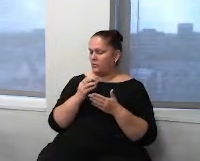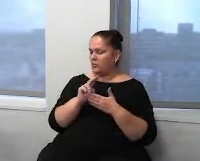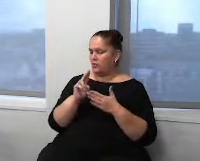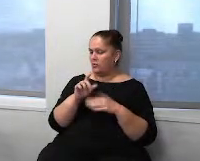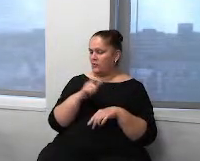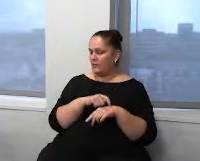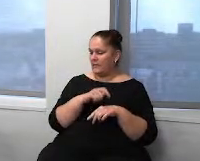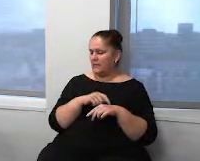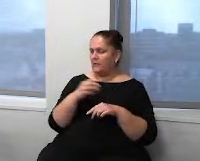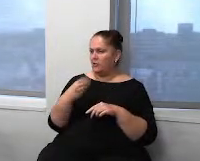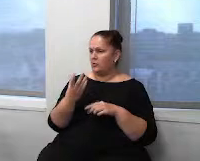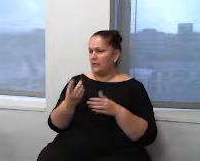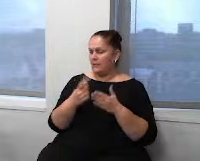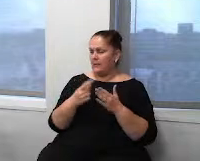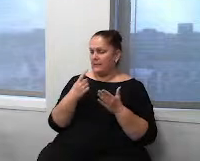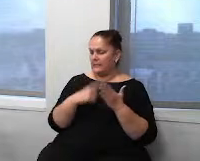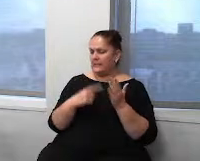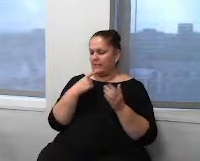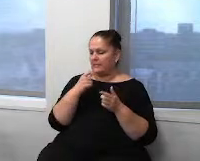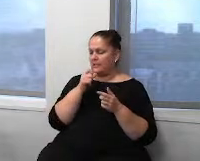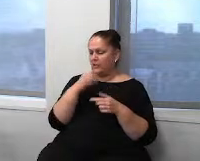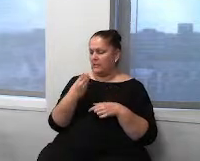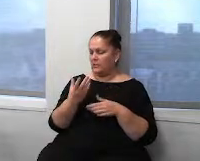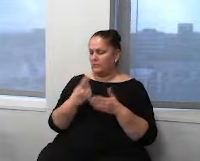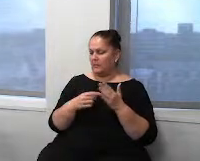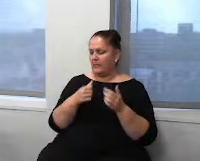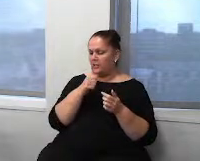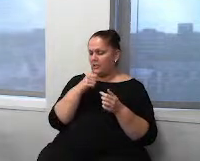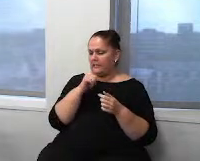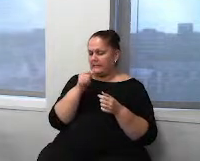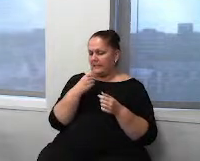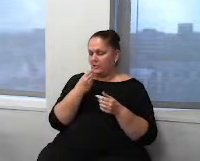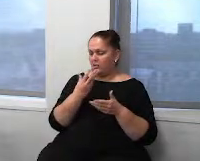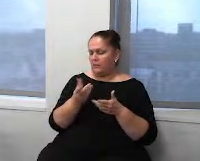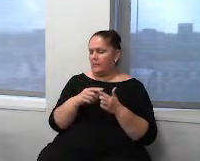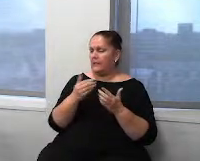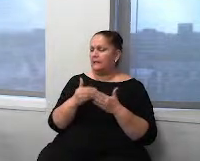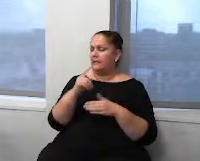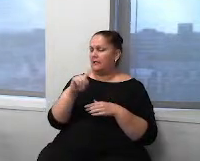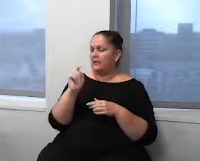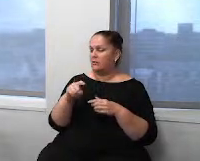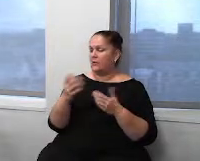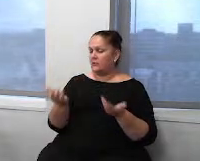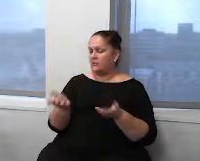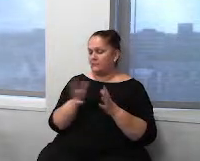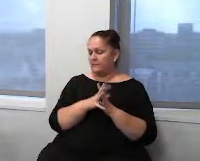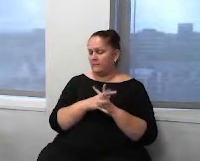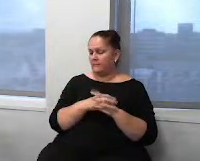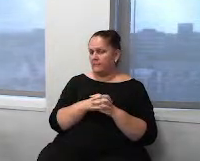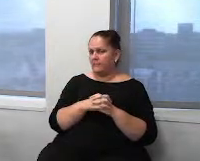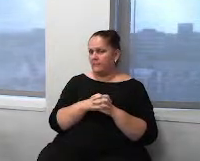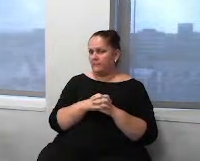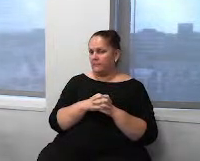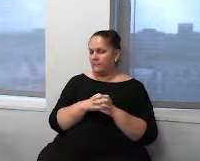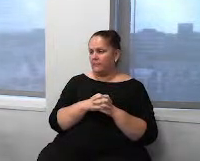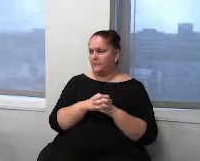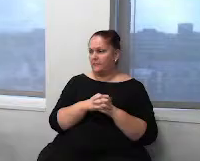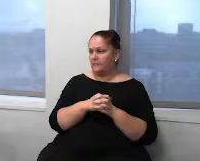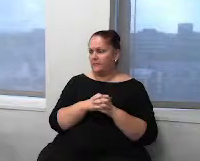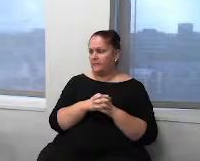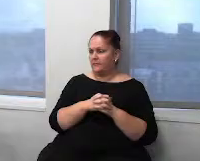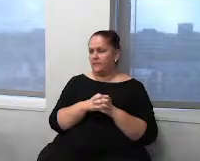not a good use of our time. You supplied what it says you supplied. You didn't supply what it doesn't say you supplied. And the next question is now coming.